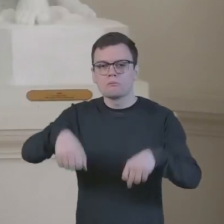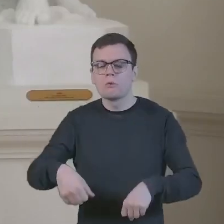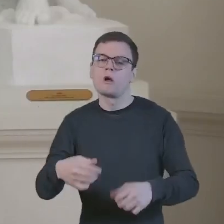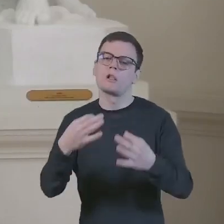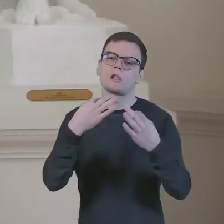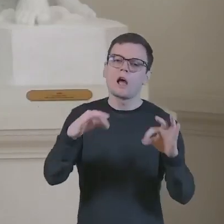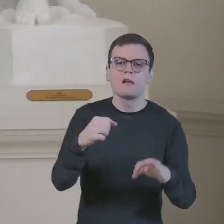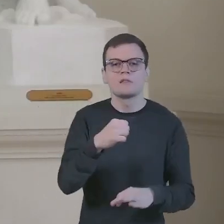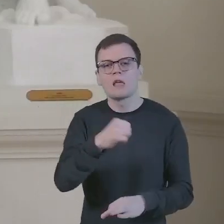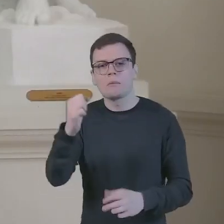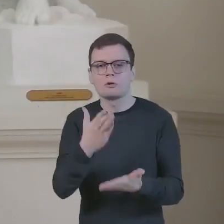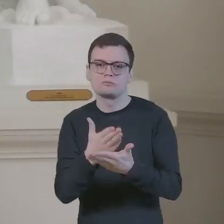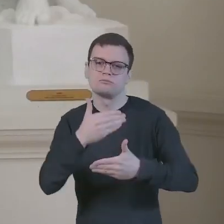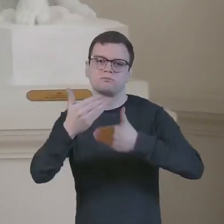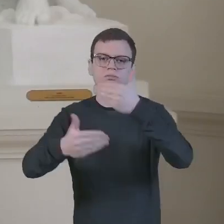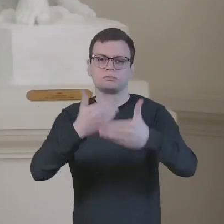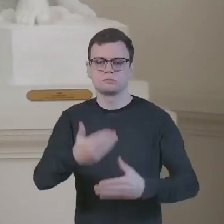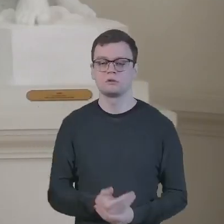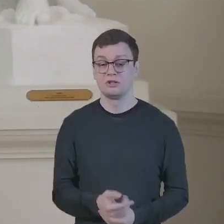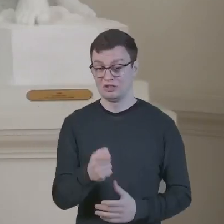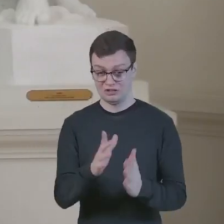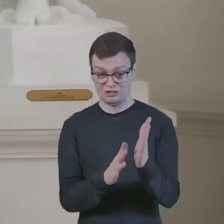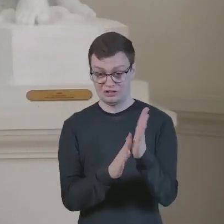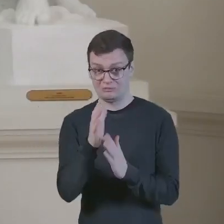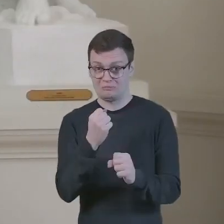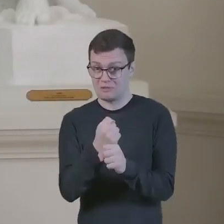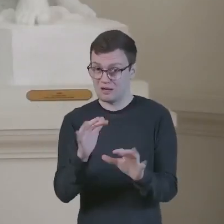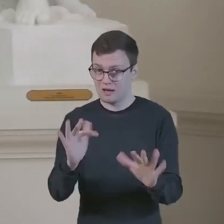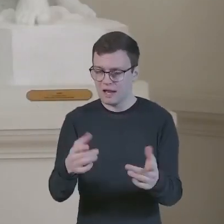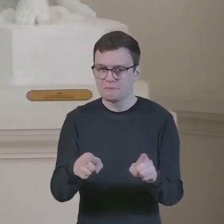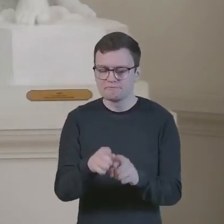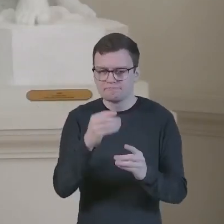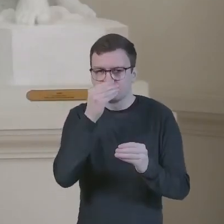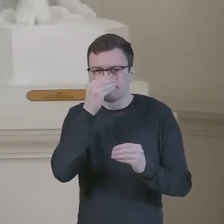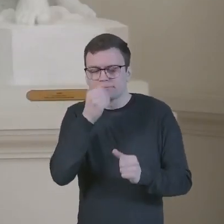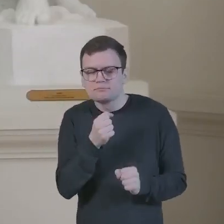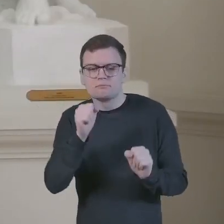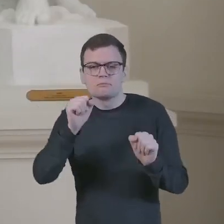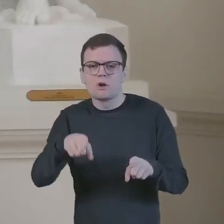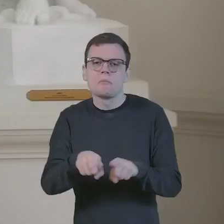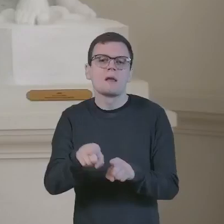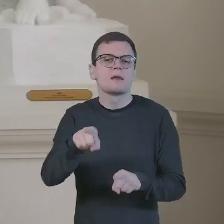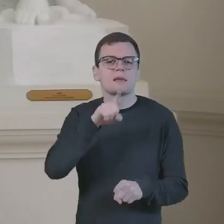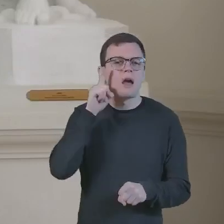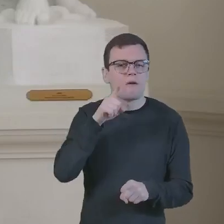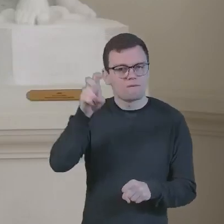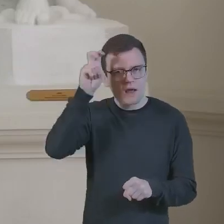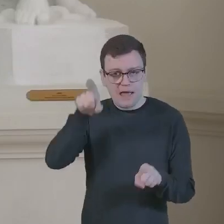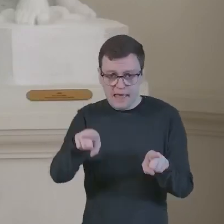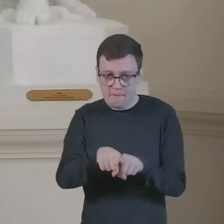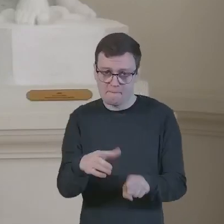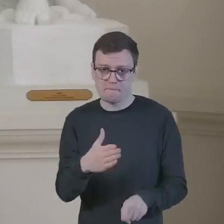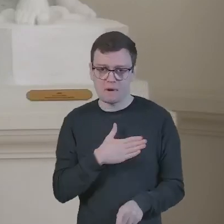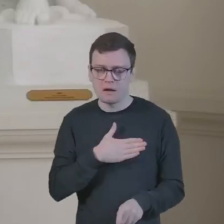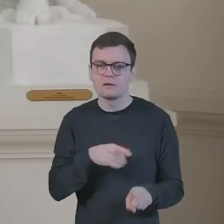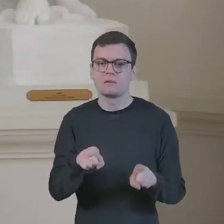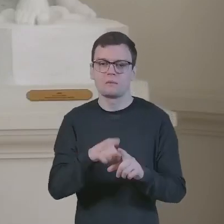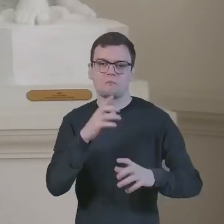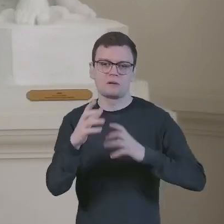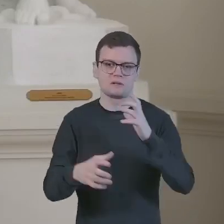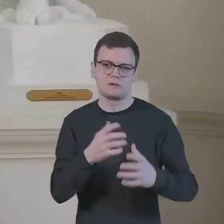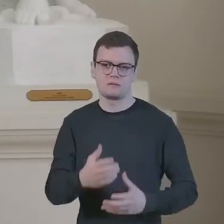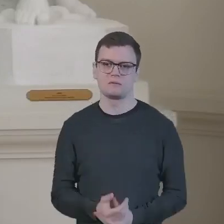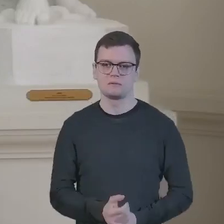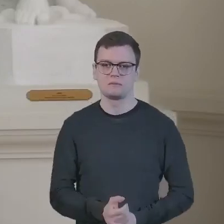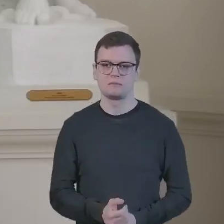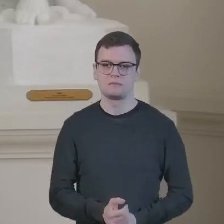democracy. The progress you have made is an inspiration to younger countries like ours, but also around the world.